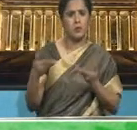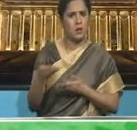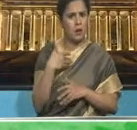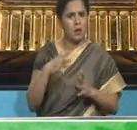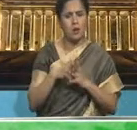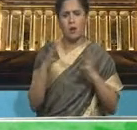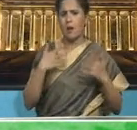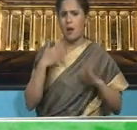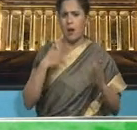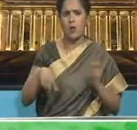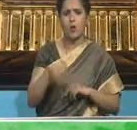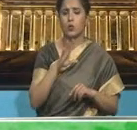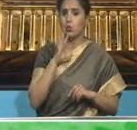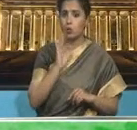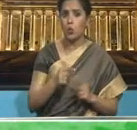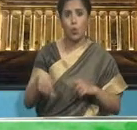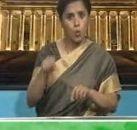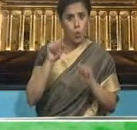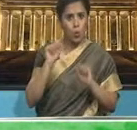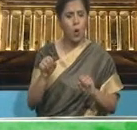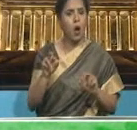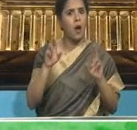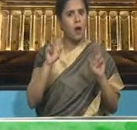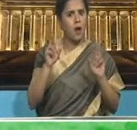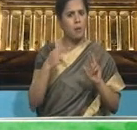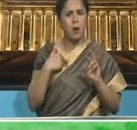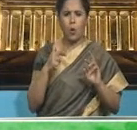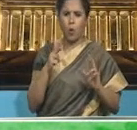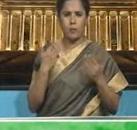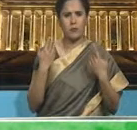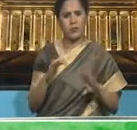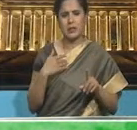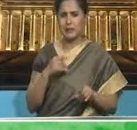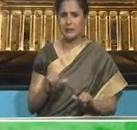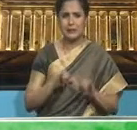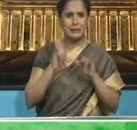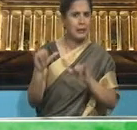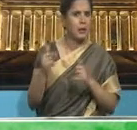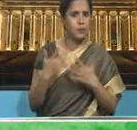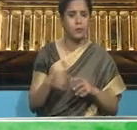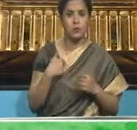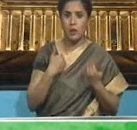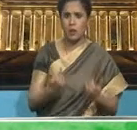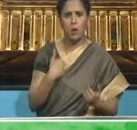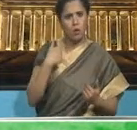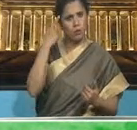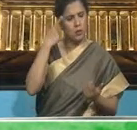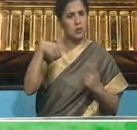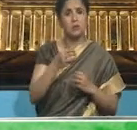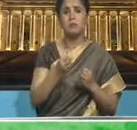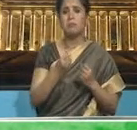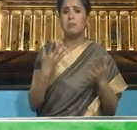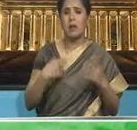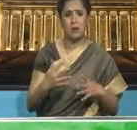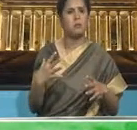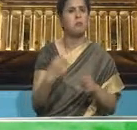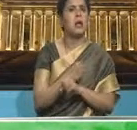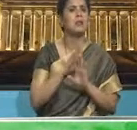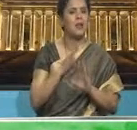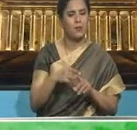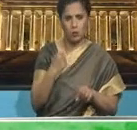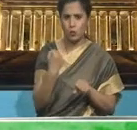largely remained true to their expectations, and yet we realize that much remains to be done to